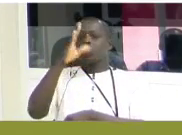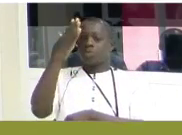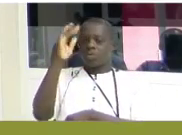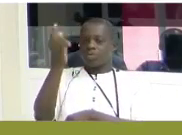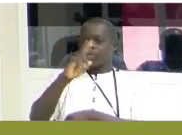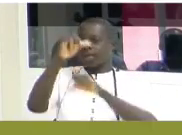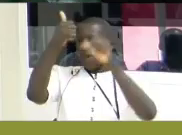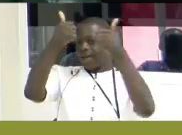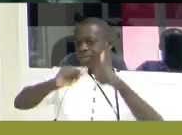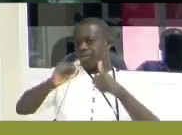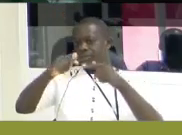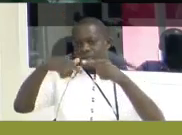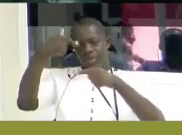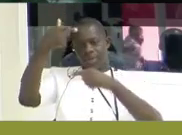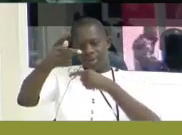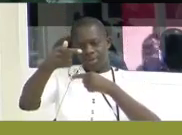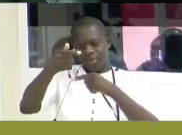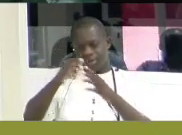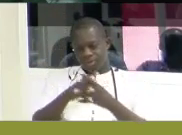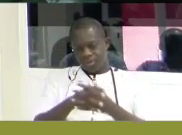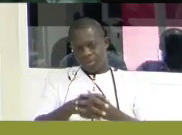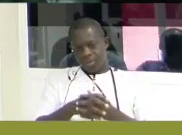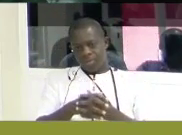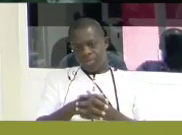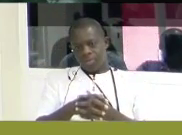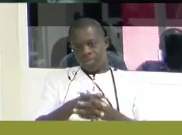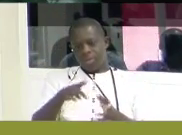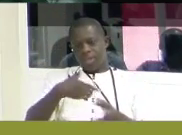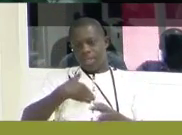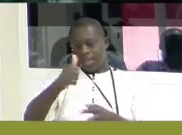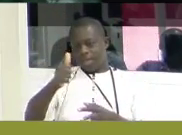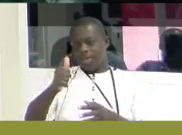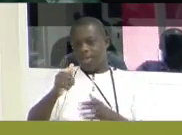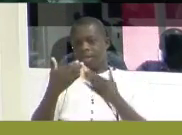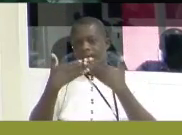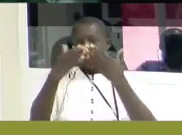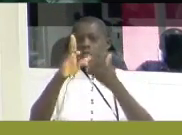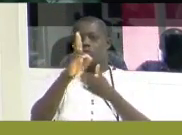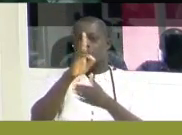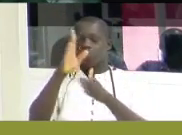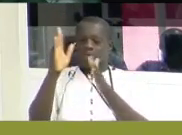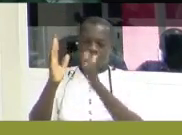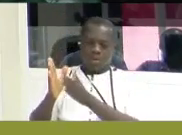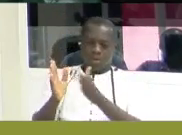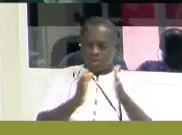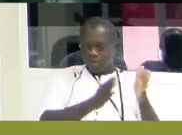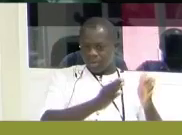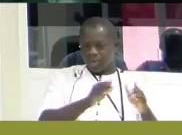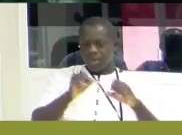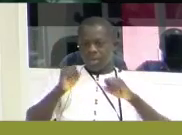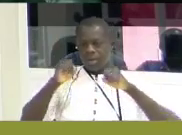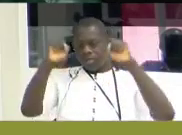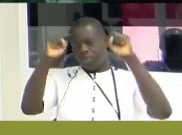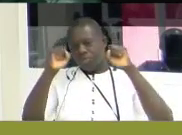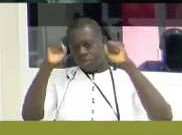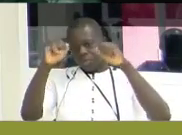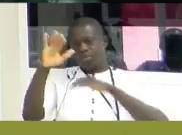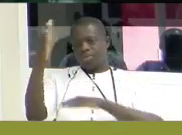Kindly tell us who organized the procession and the main people who were heading the procession at the